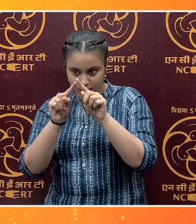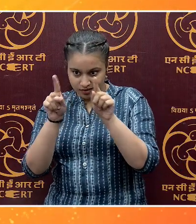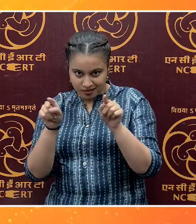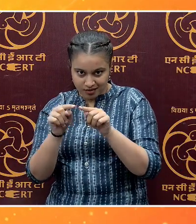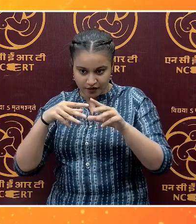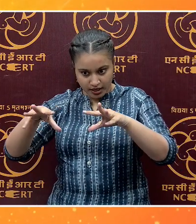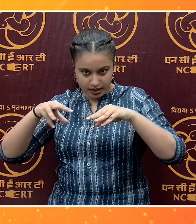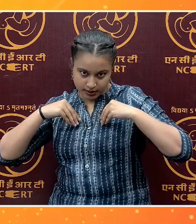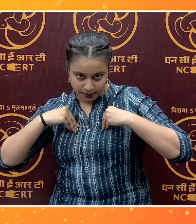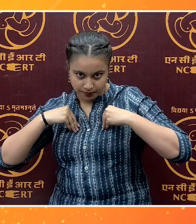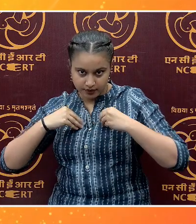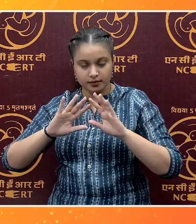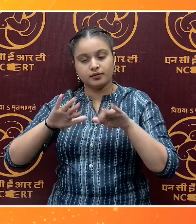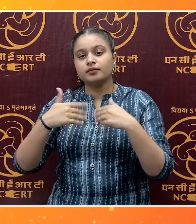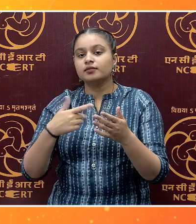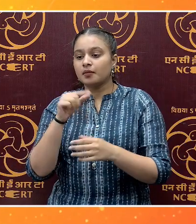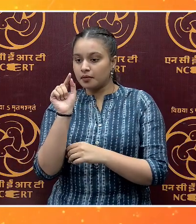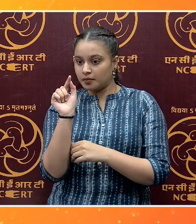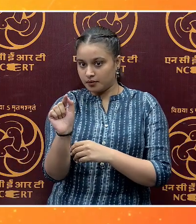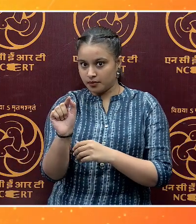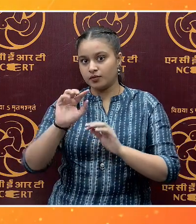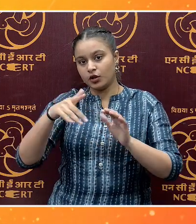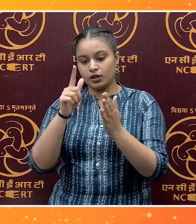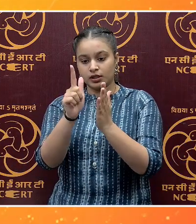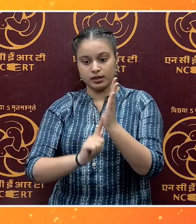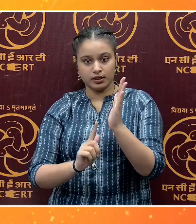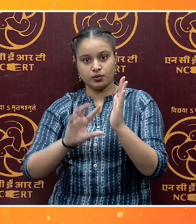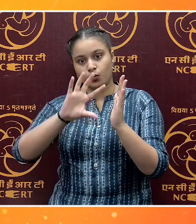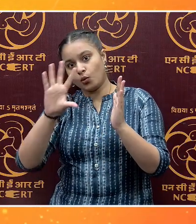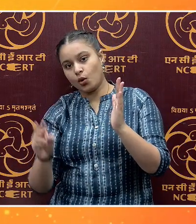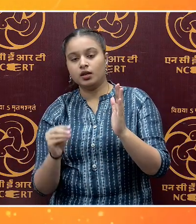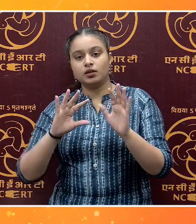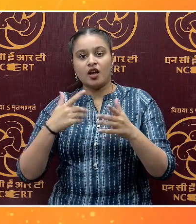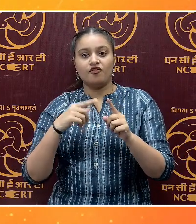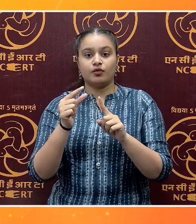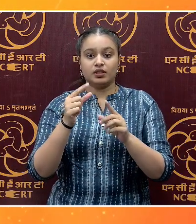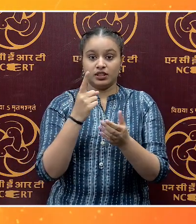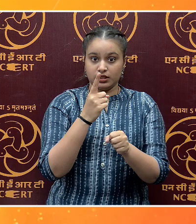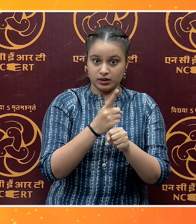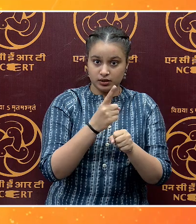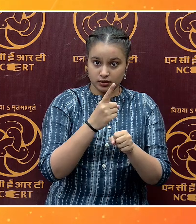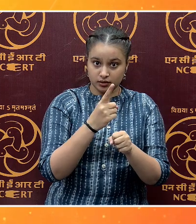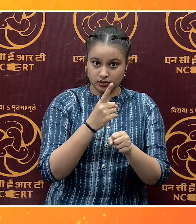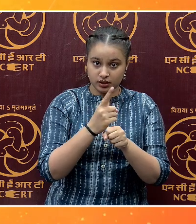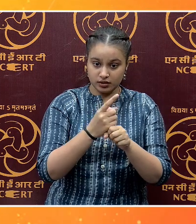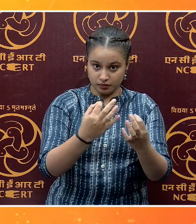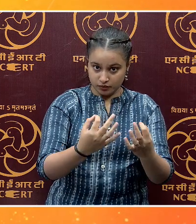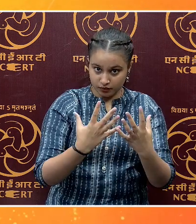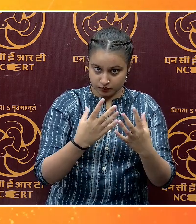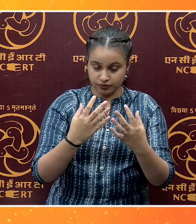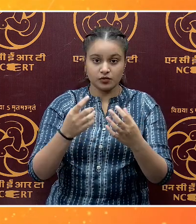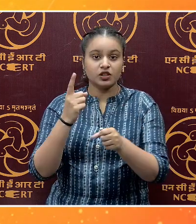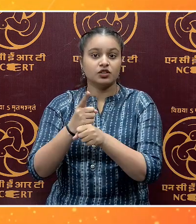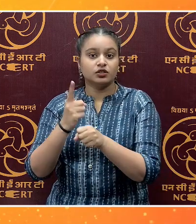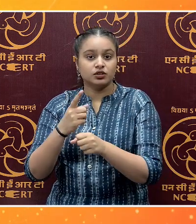accept, like he has to click this button, and here the list will comes in the pending teacher, pending special educator, and accept and